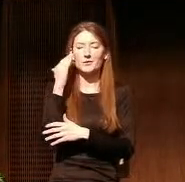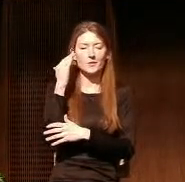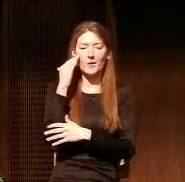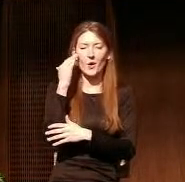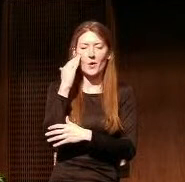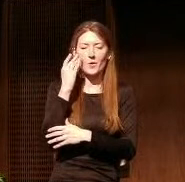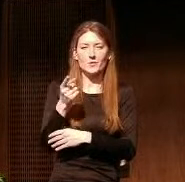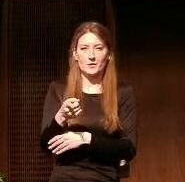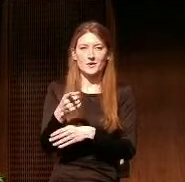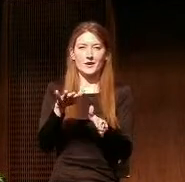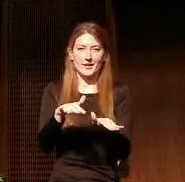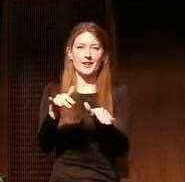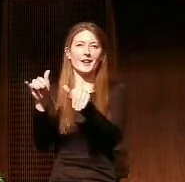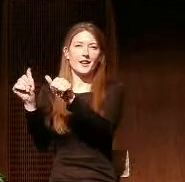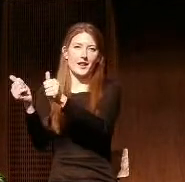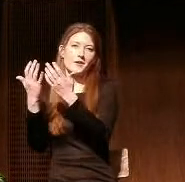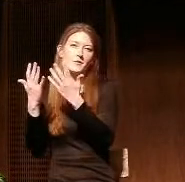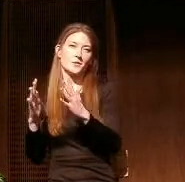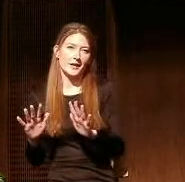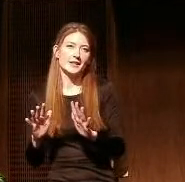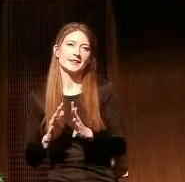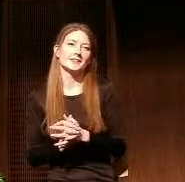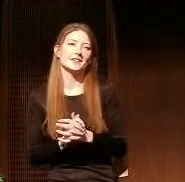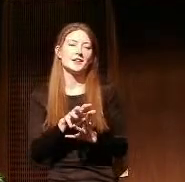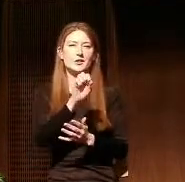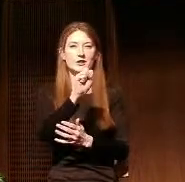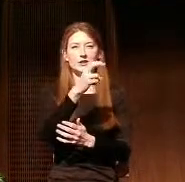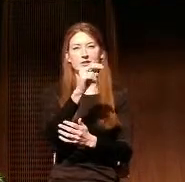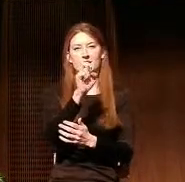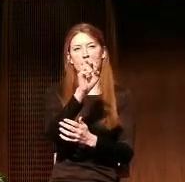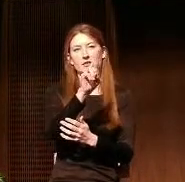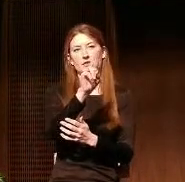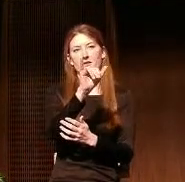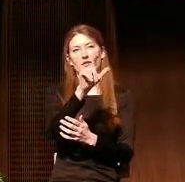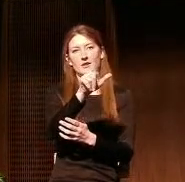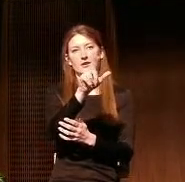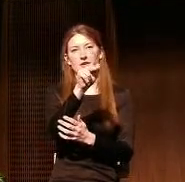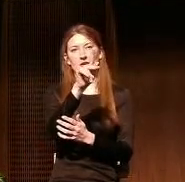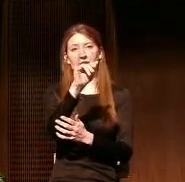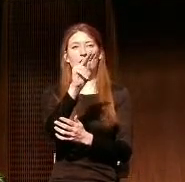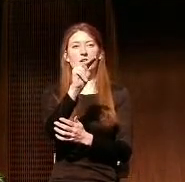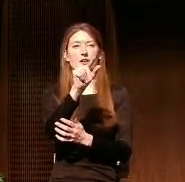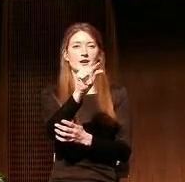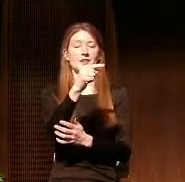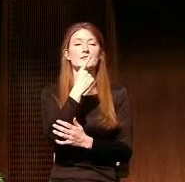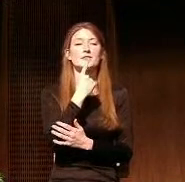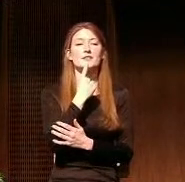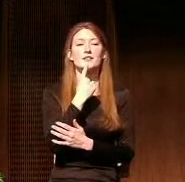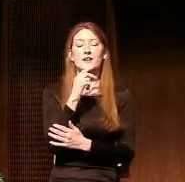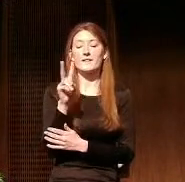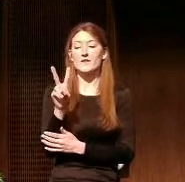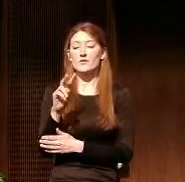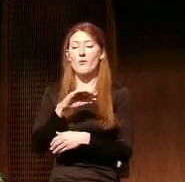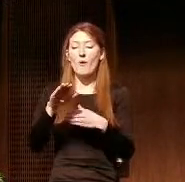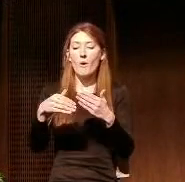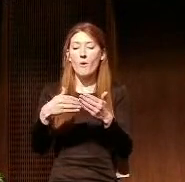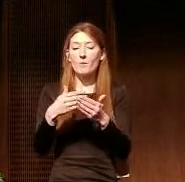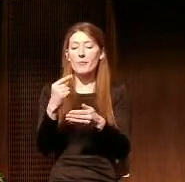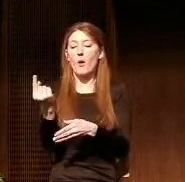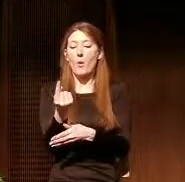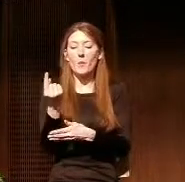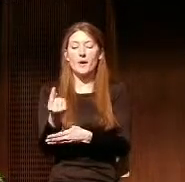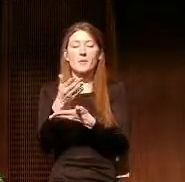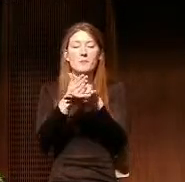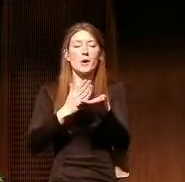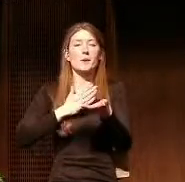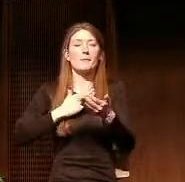servant." Cheryl King said, "Virgil will always be a part of my life and my heart. He was always there in my